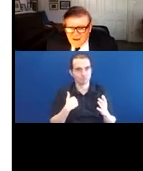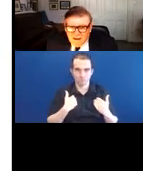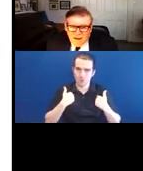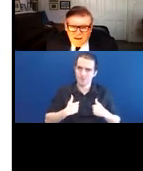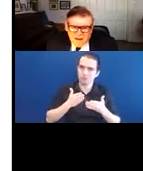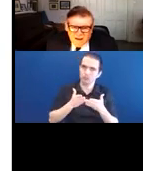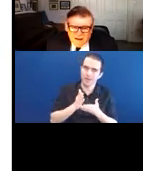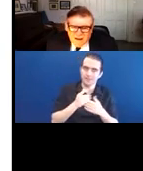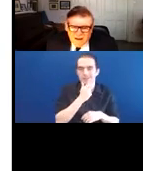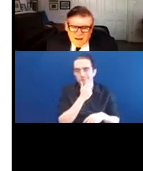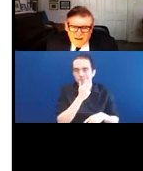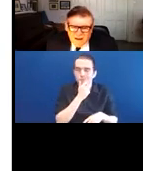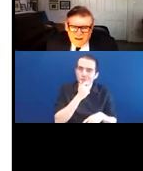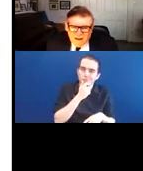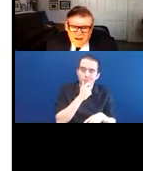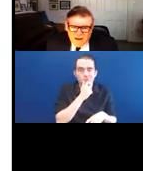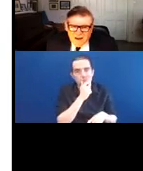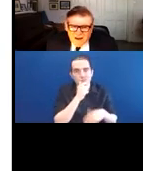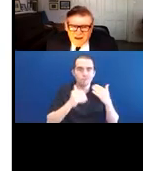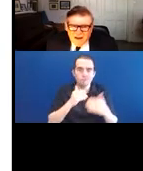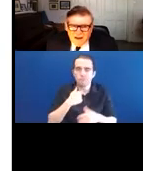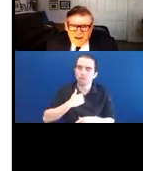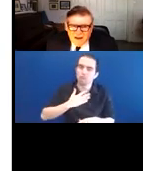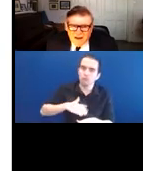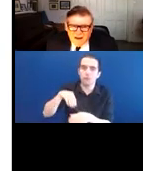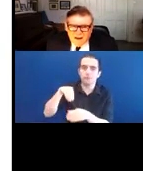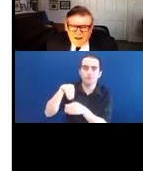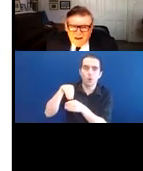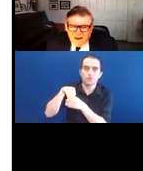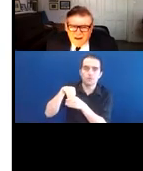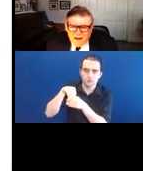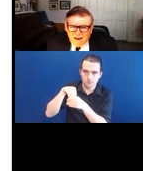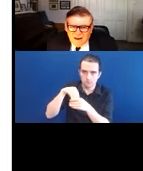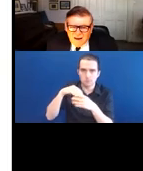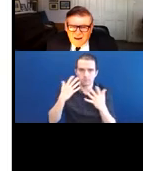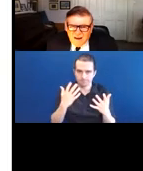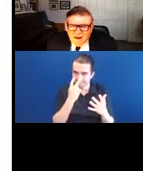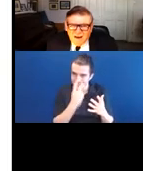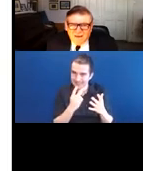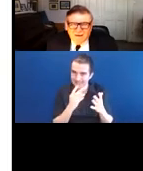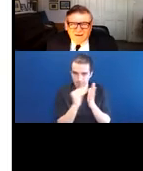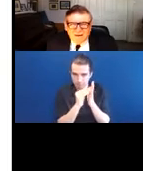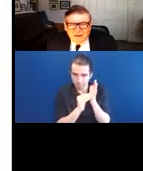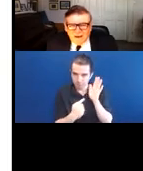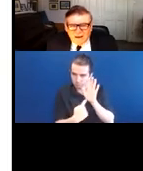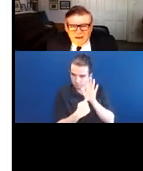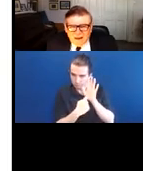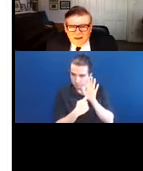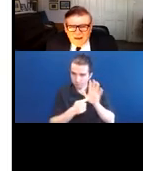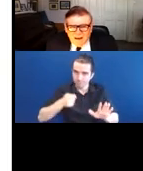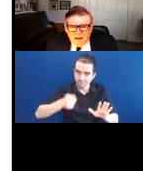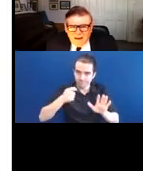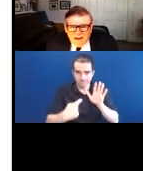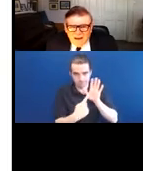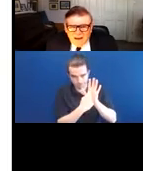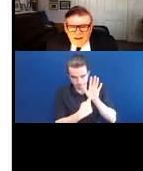laws stating that persons of unsound mind cannot vote or they cannot stand for elective office. So I think for me, it